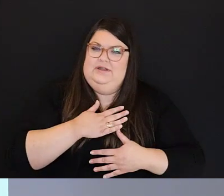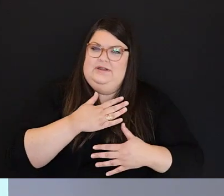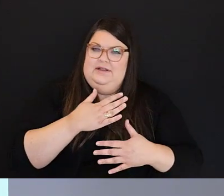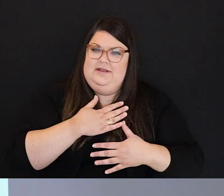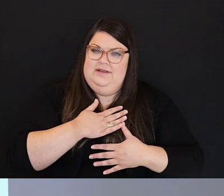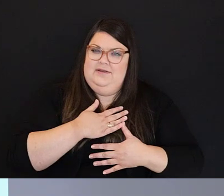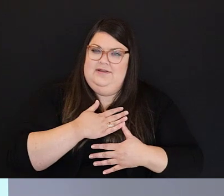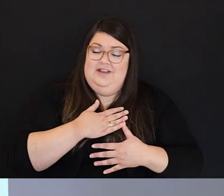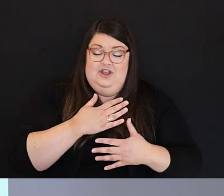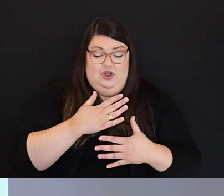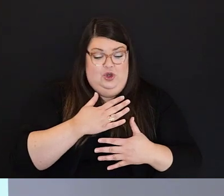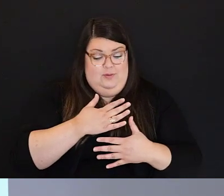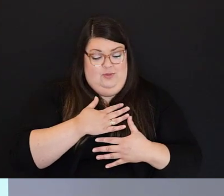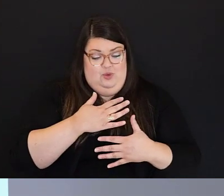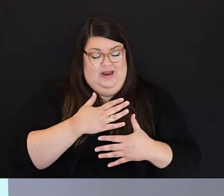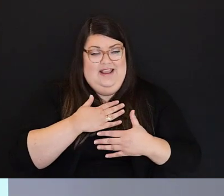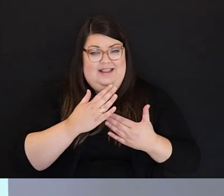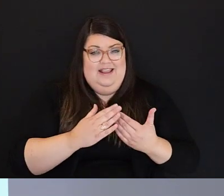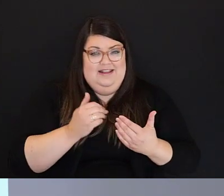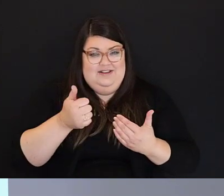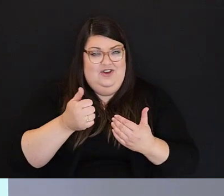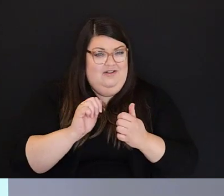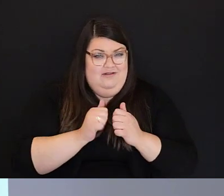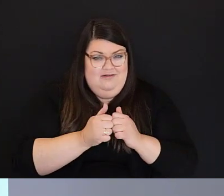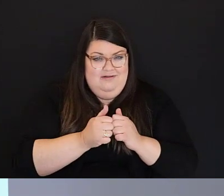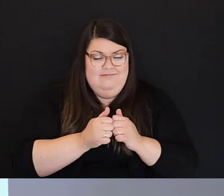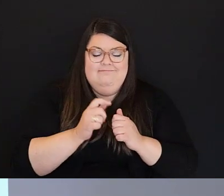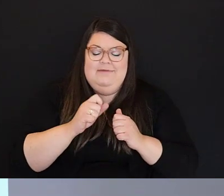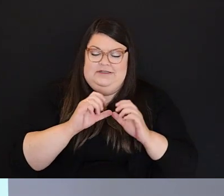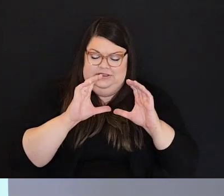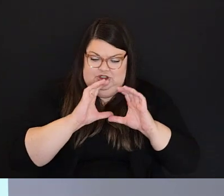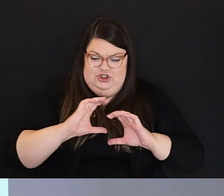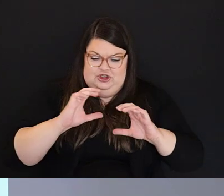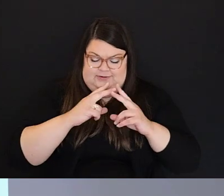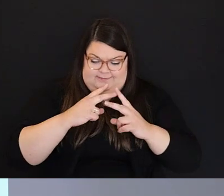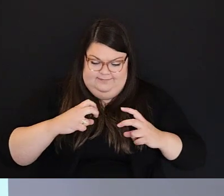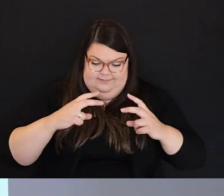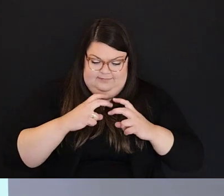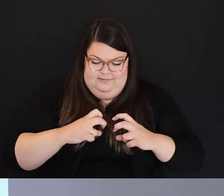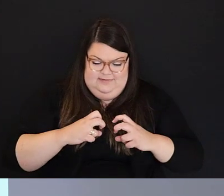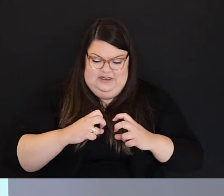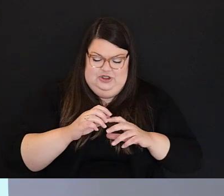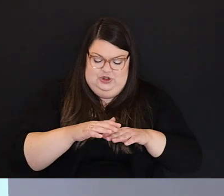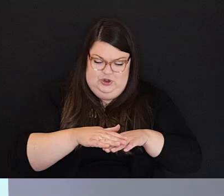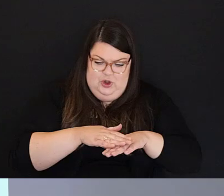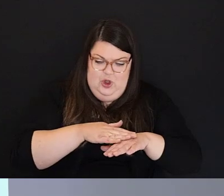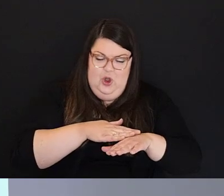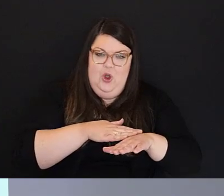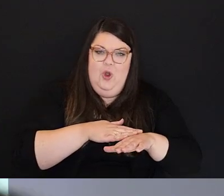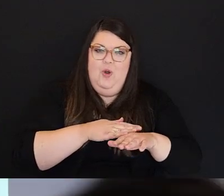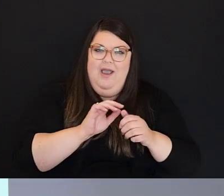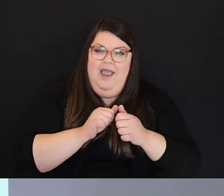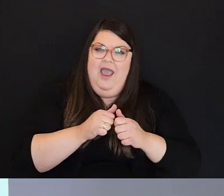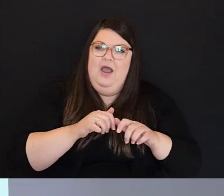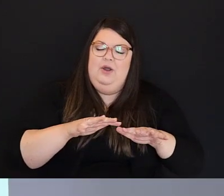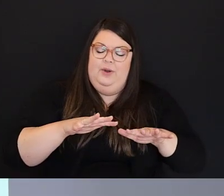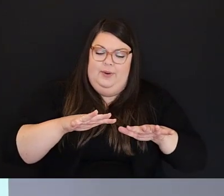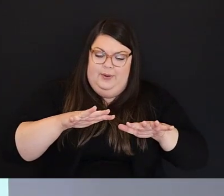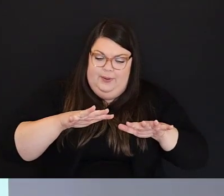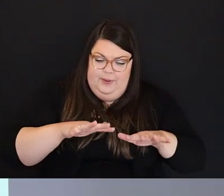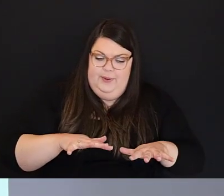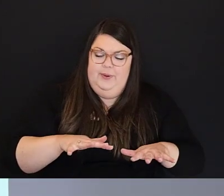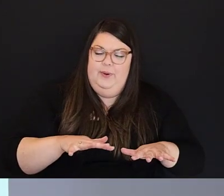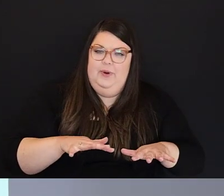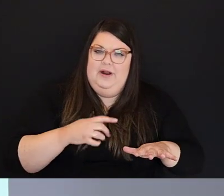To breathe easier, I must search inside for slowness, for stillness